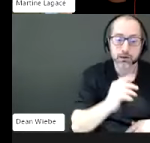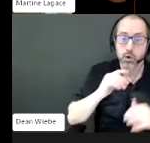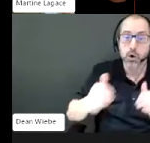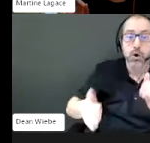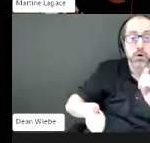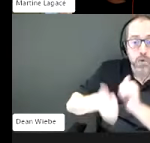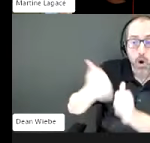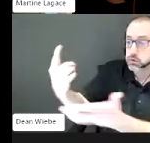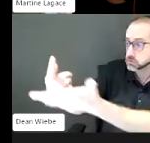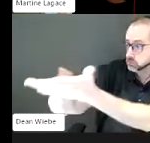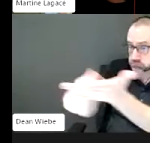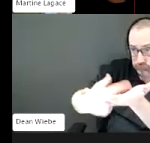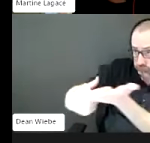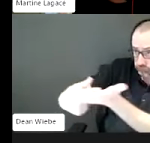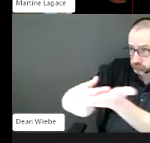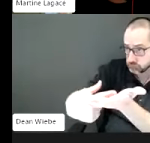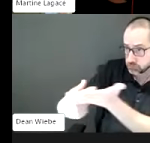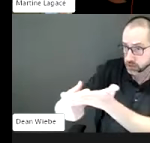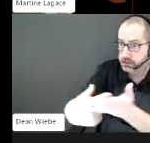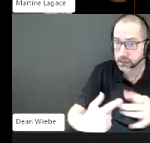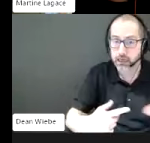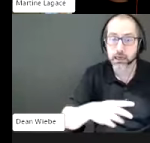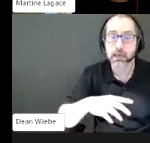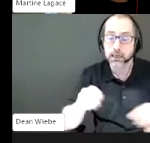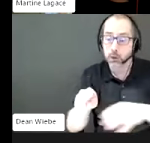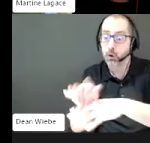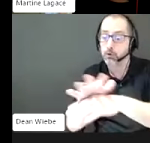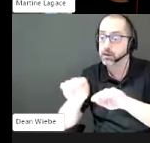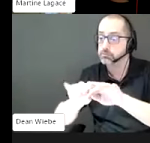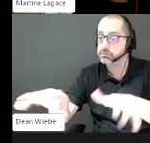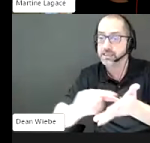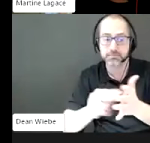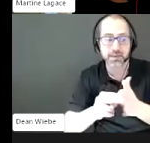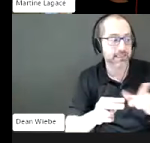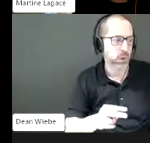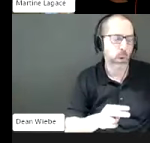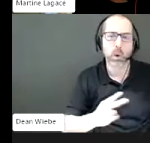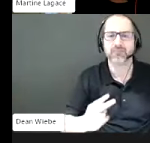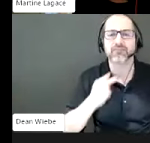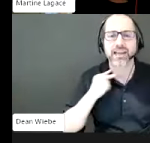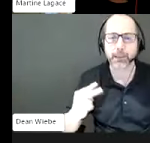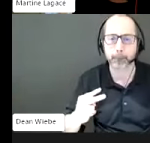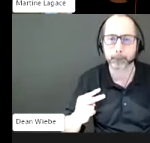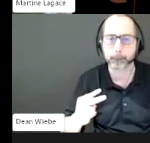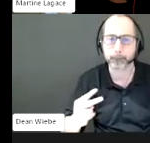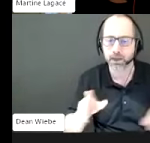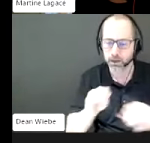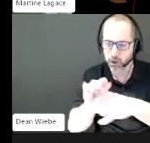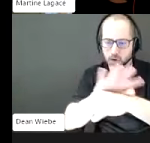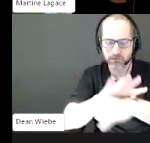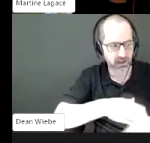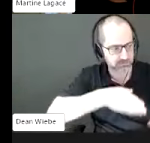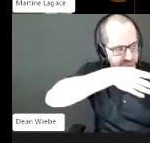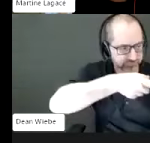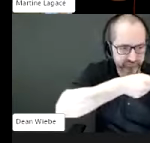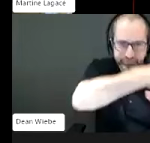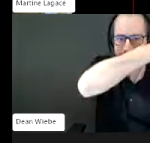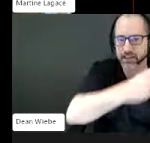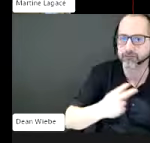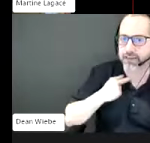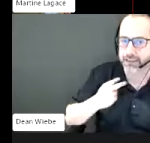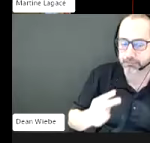very interesting, as victims of the pandemic, rather than citizens capable of contributing to the fight against pandemic.